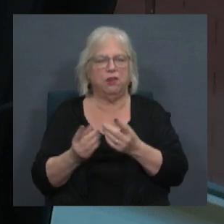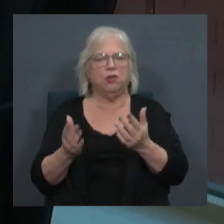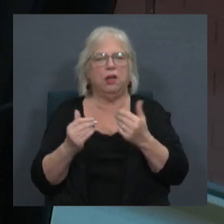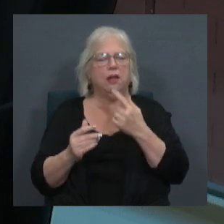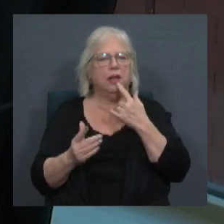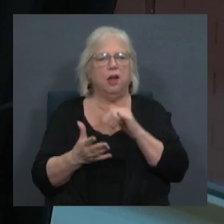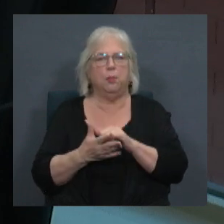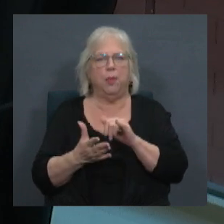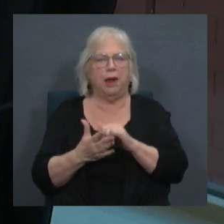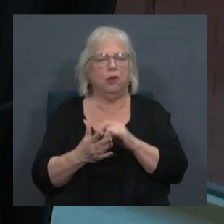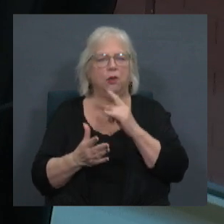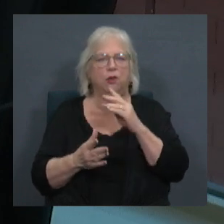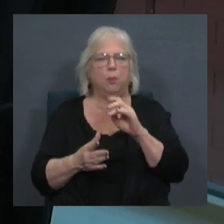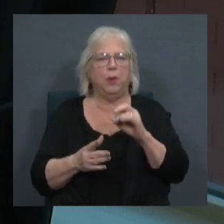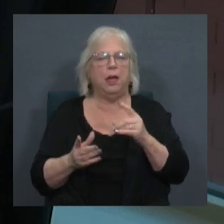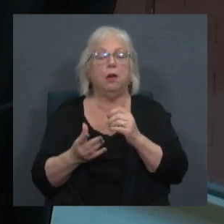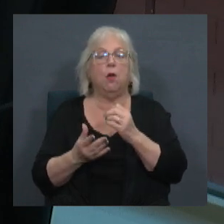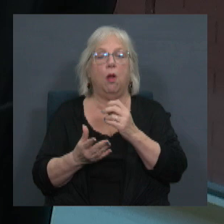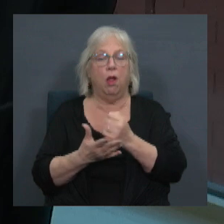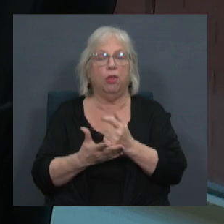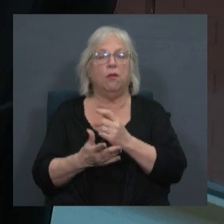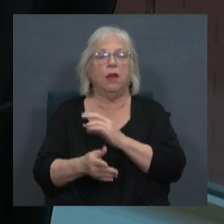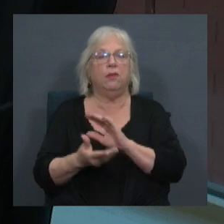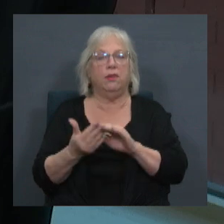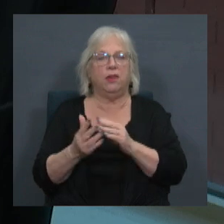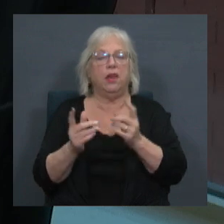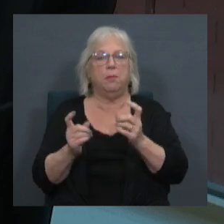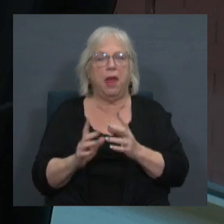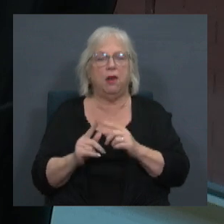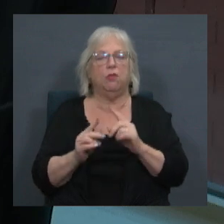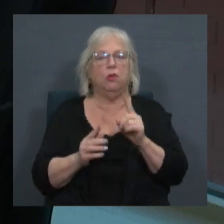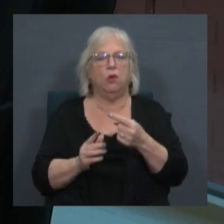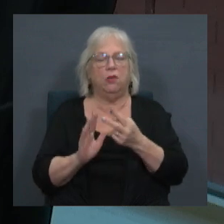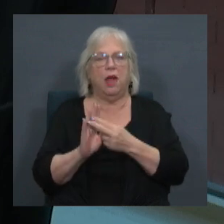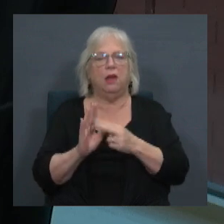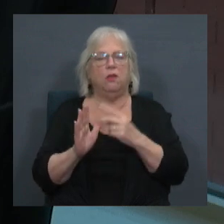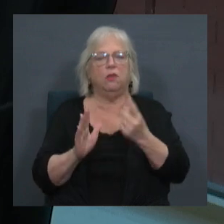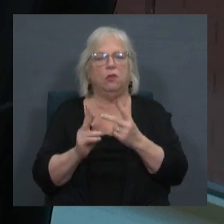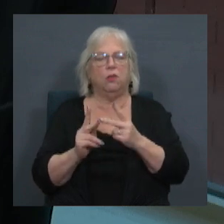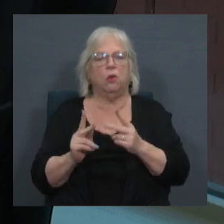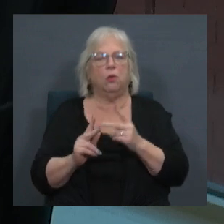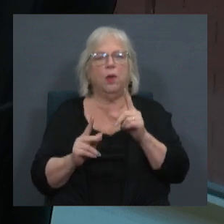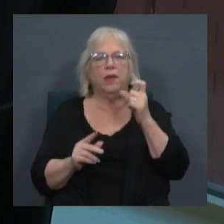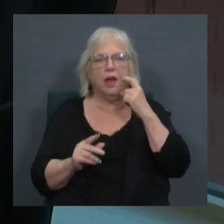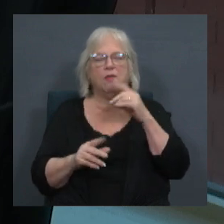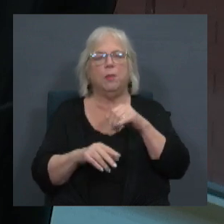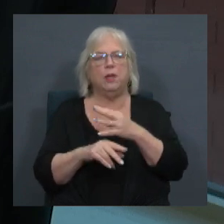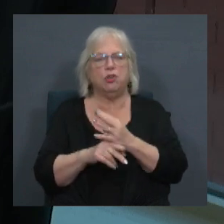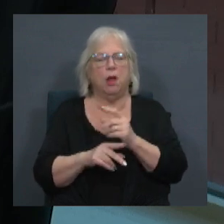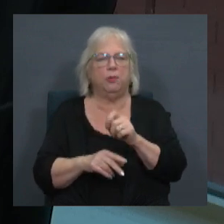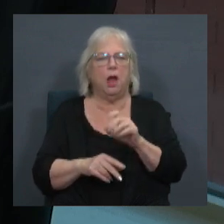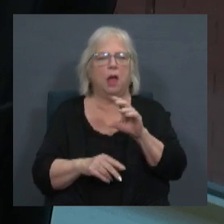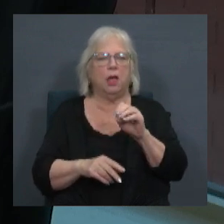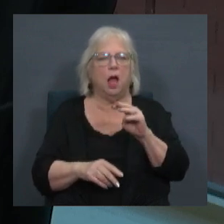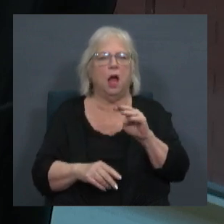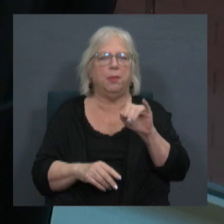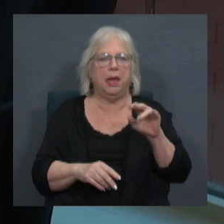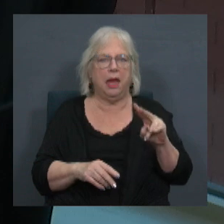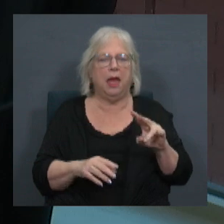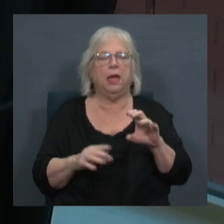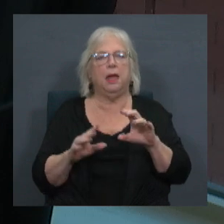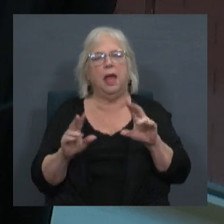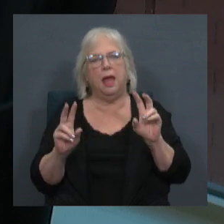impractical and unfeasible to bid, to authorize the city manager to enter into a sole source contract with GovernmentJobs.com, Inc., doing business